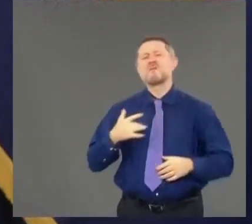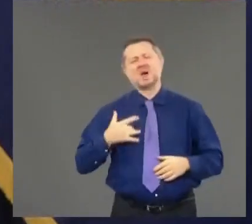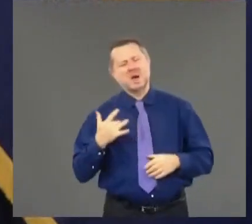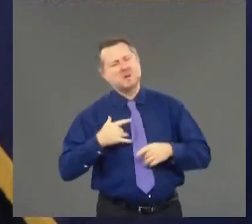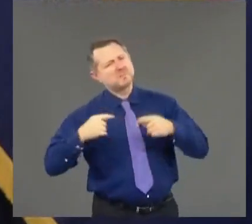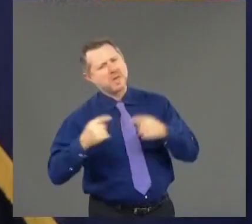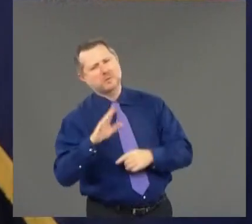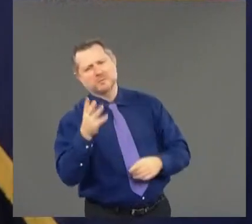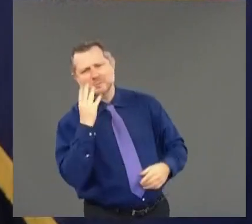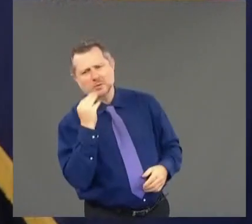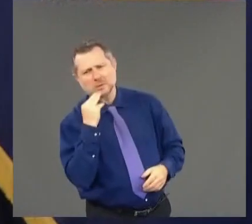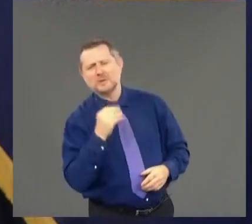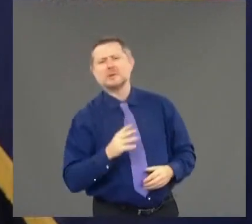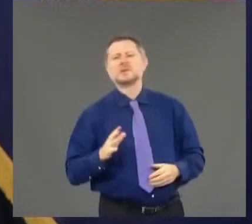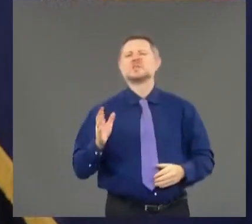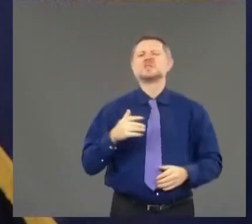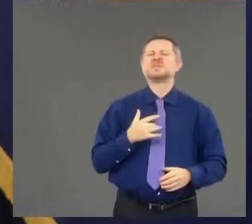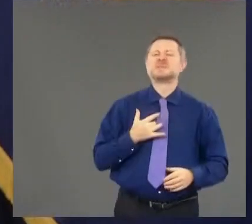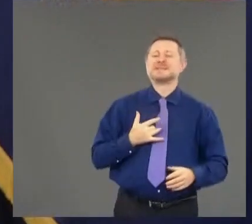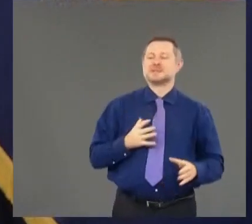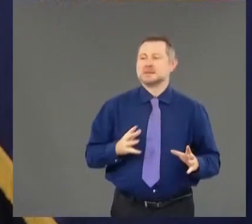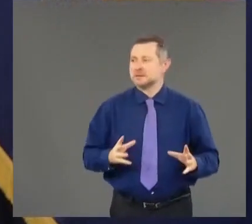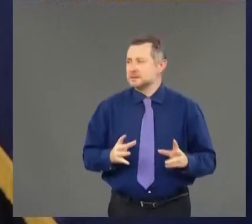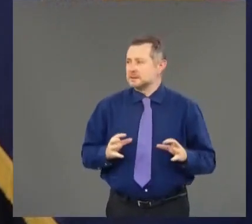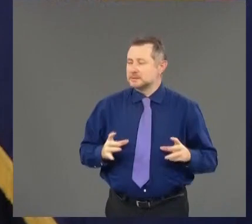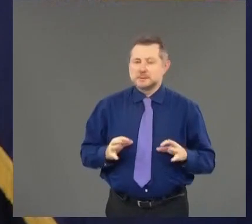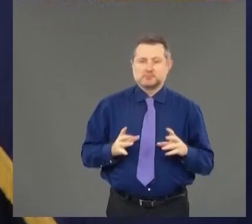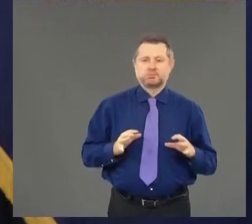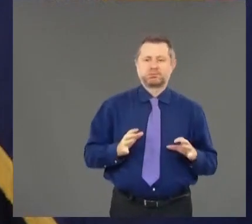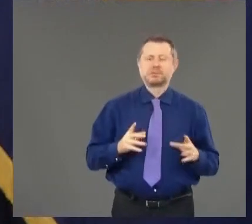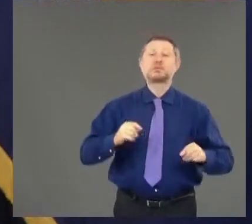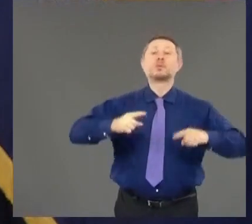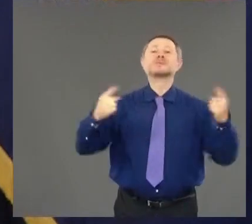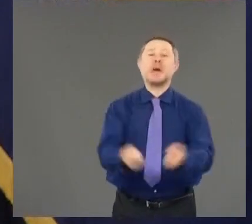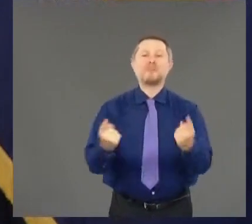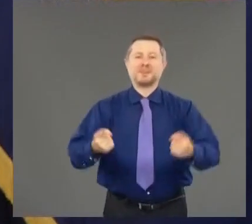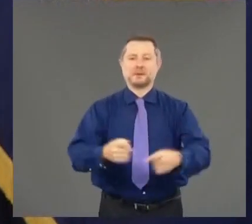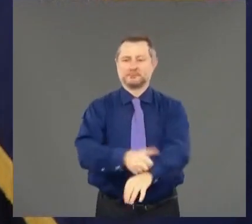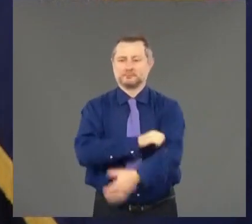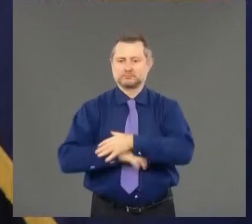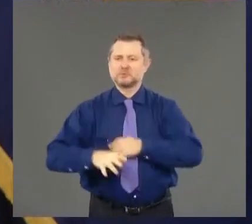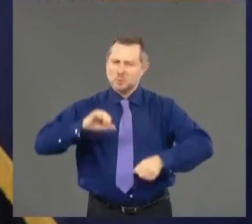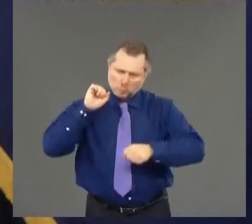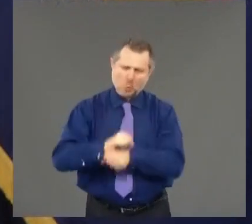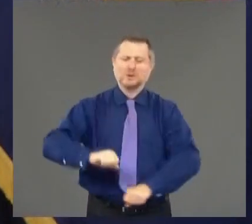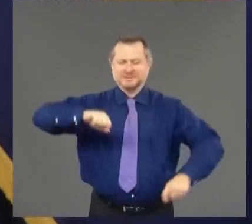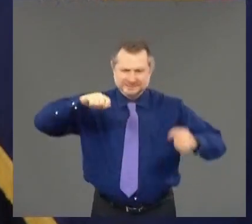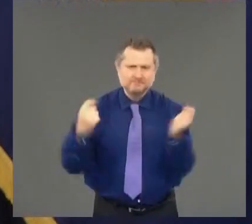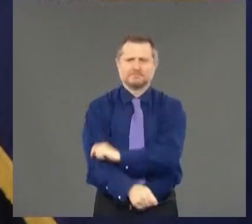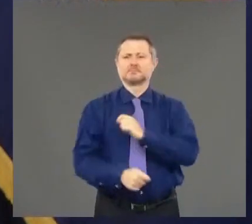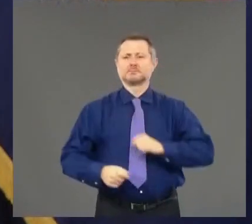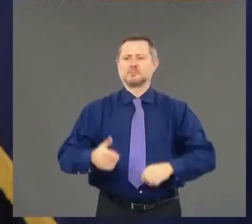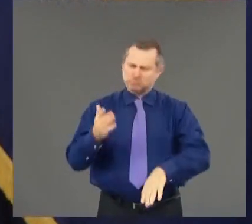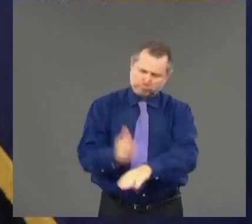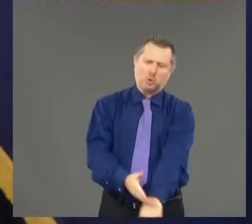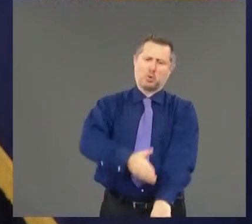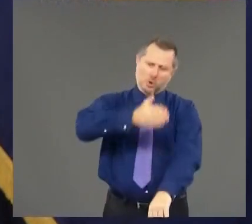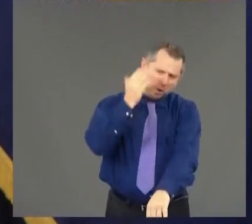nice. Do something. Make the change. Improve the